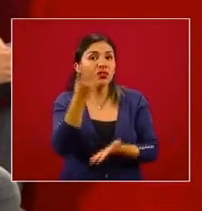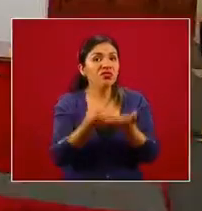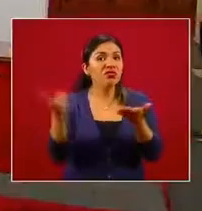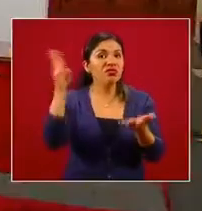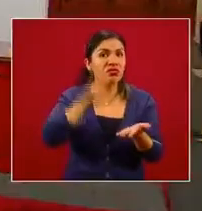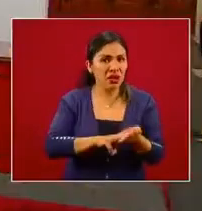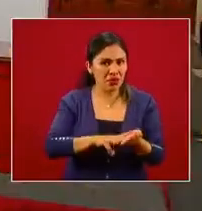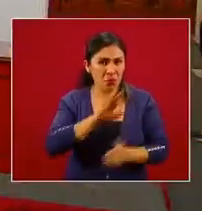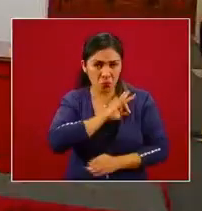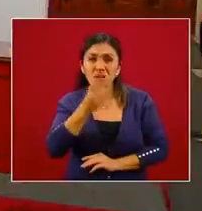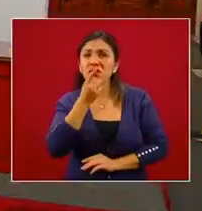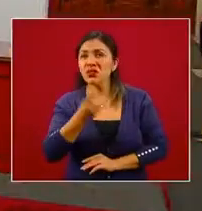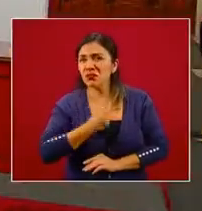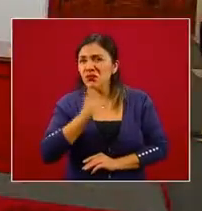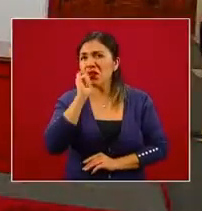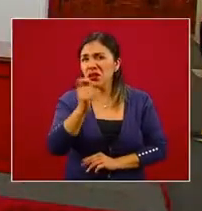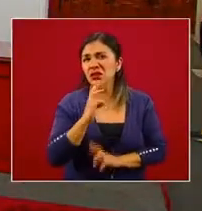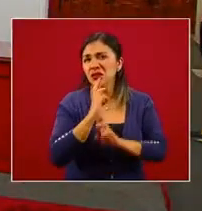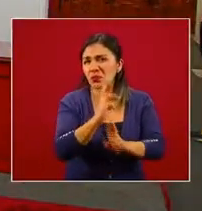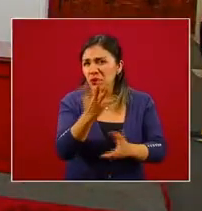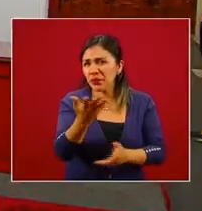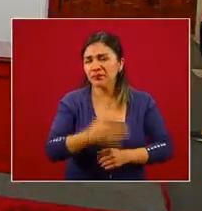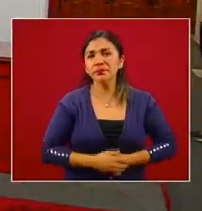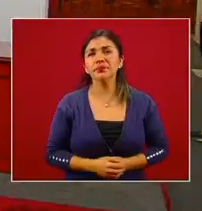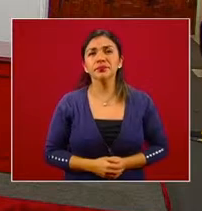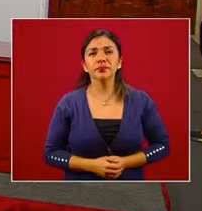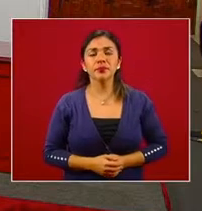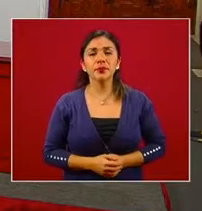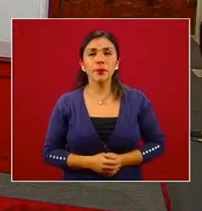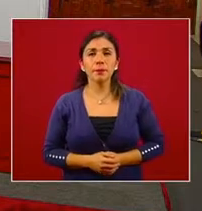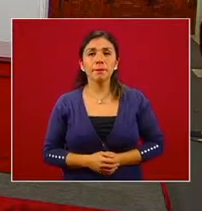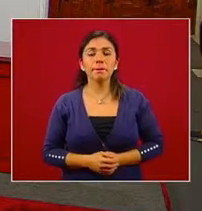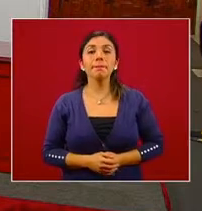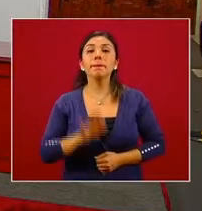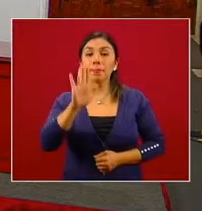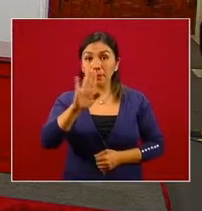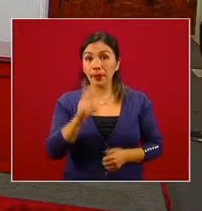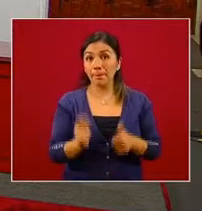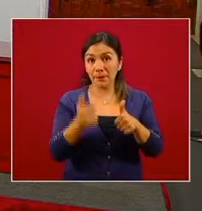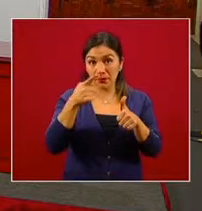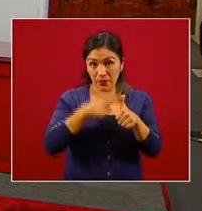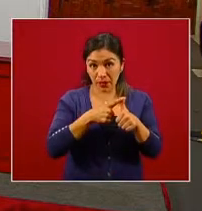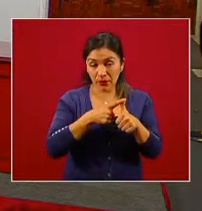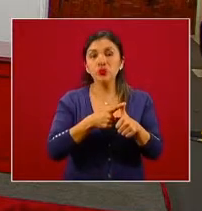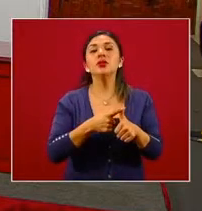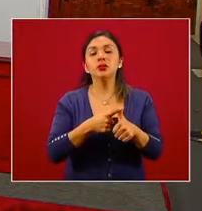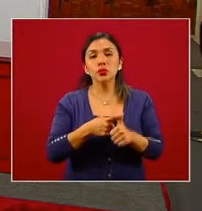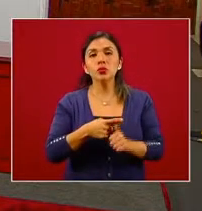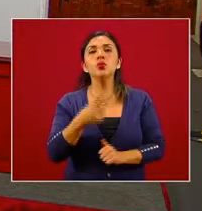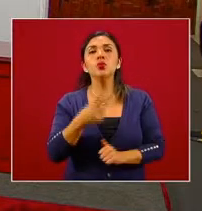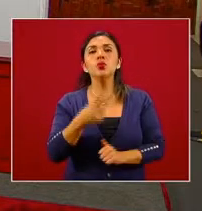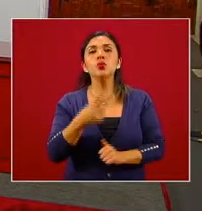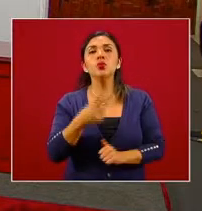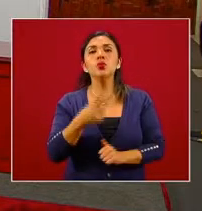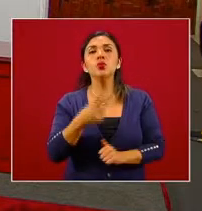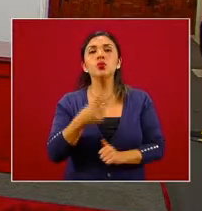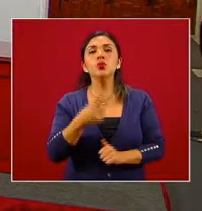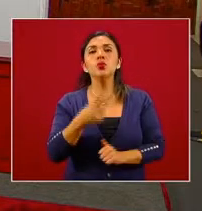died during this period that we've been looking could be triple what you have said. On your first question,